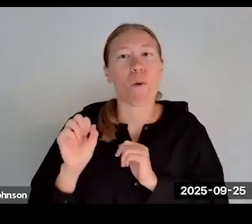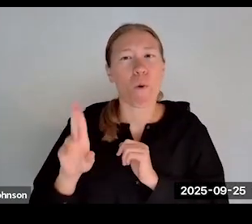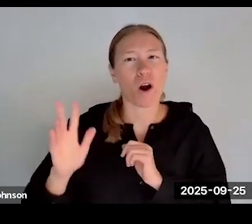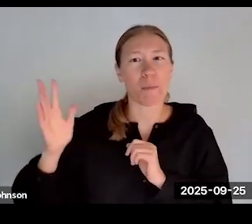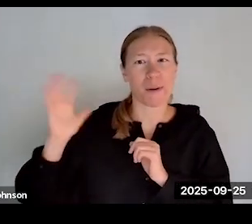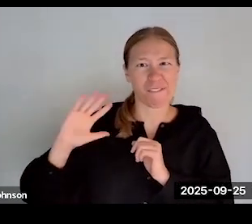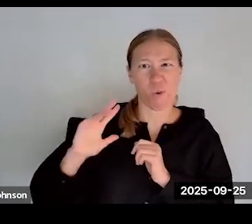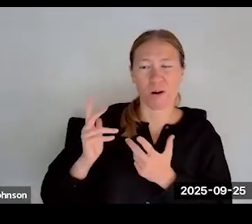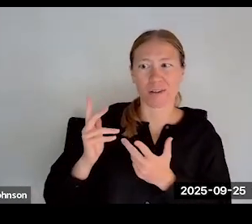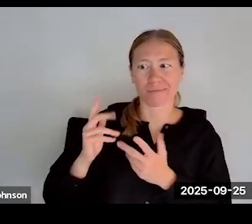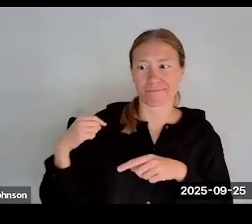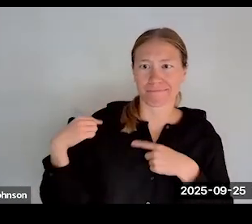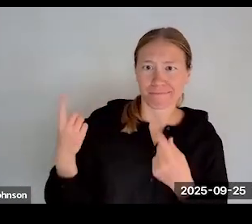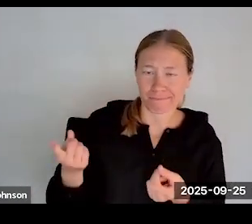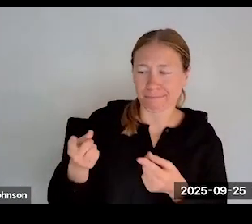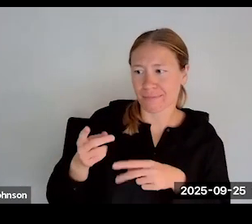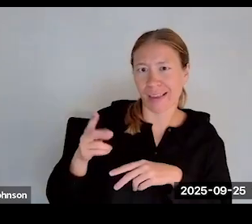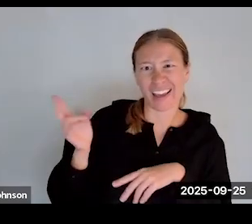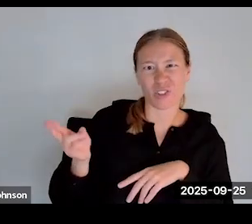historically stigmatized or overlooked.